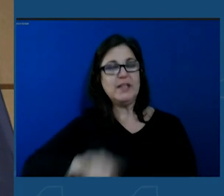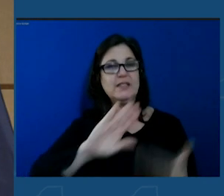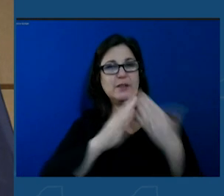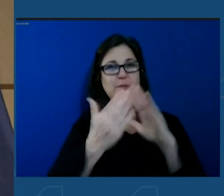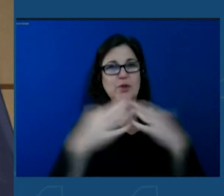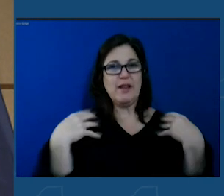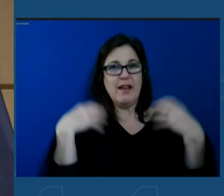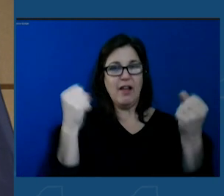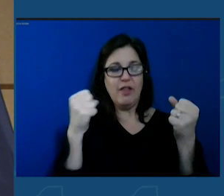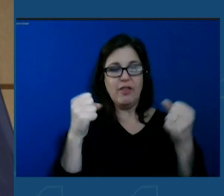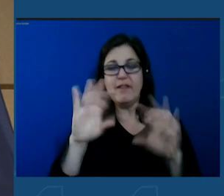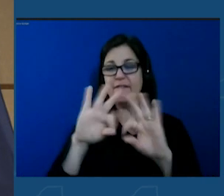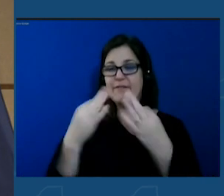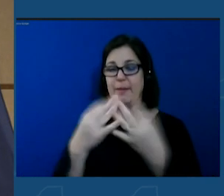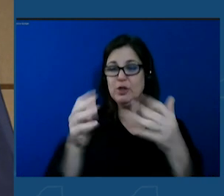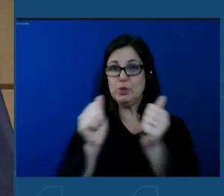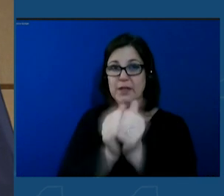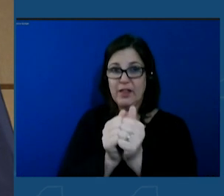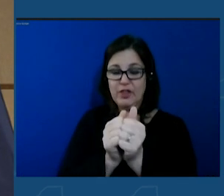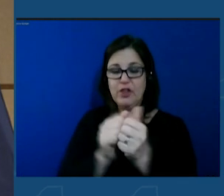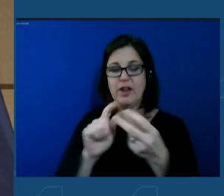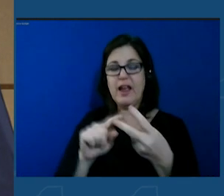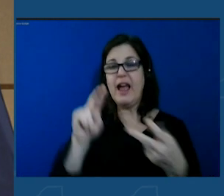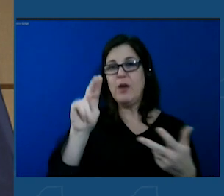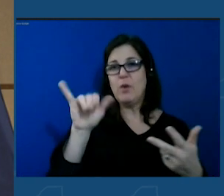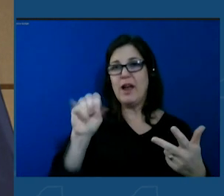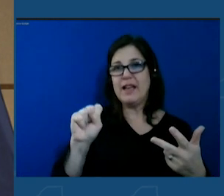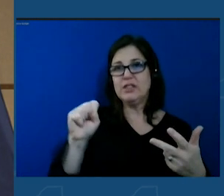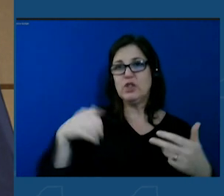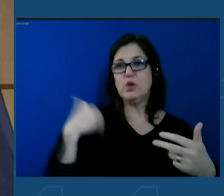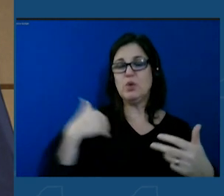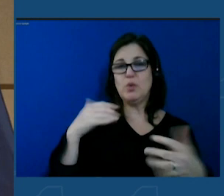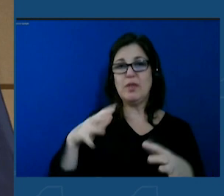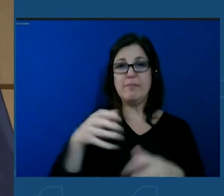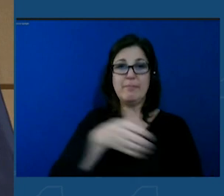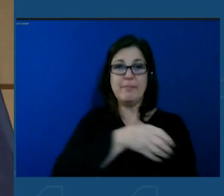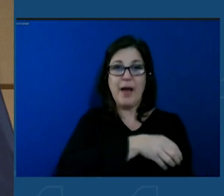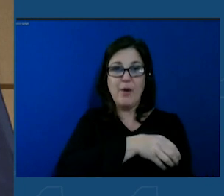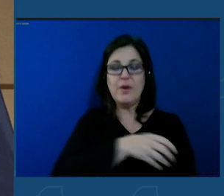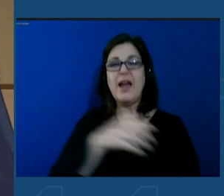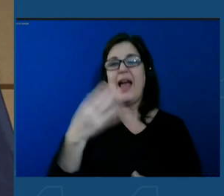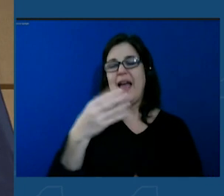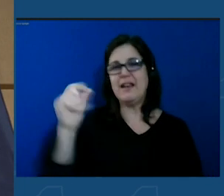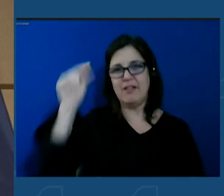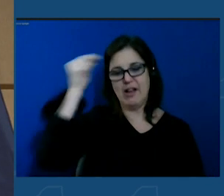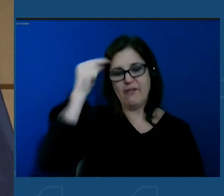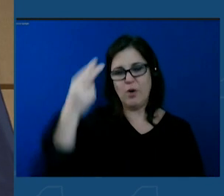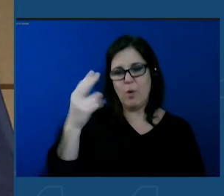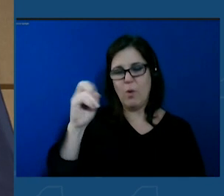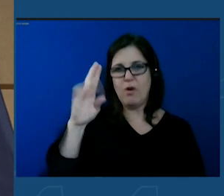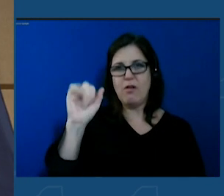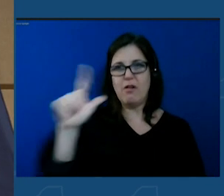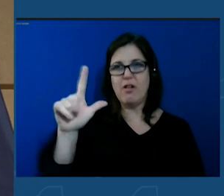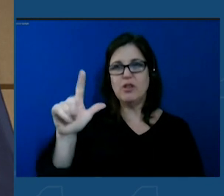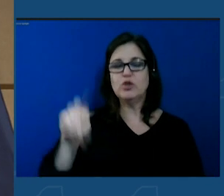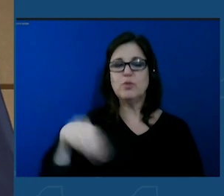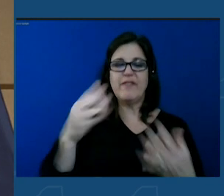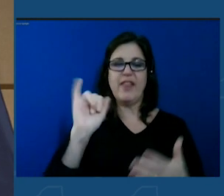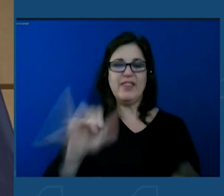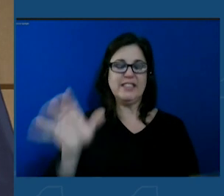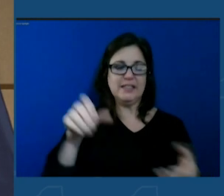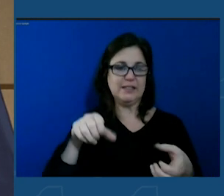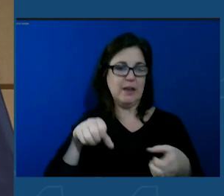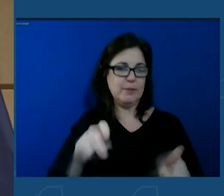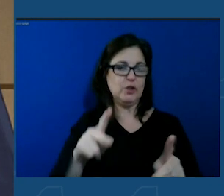Together, NYS Youth Power, and Governor Hochul for providing this opportunity to listen to the youth about the